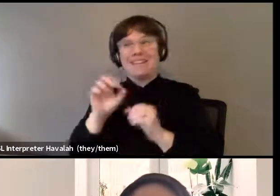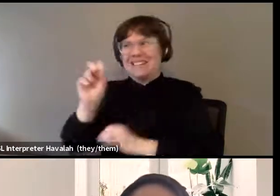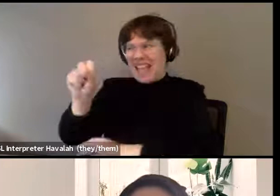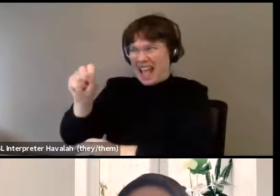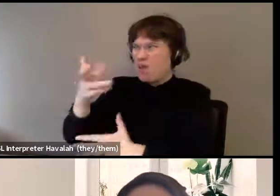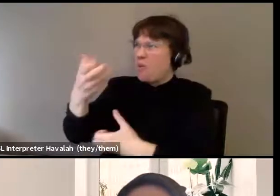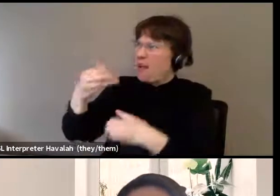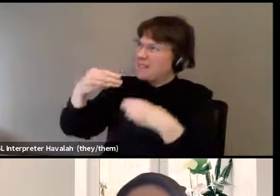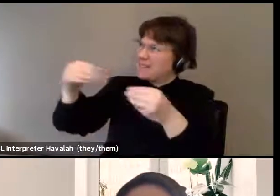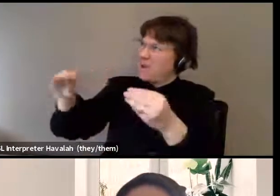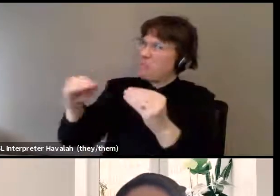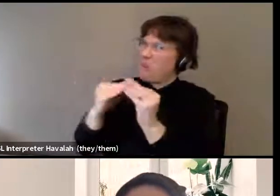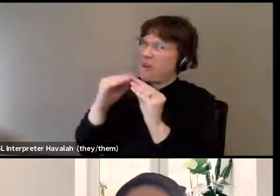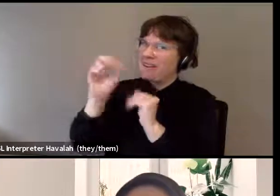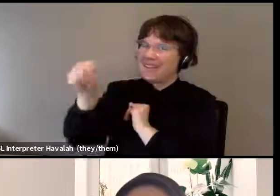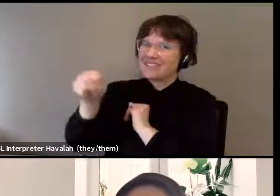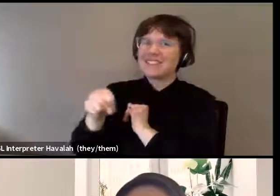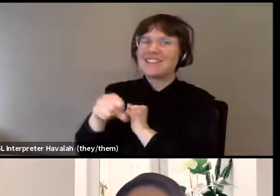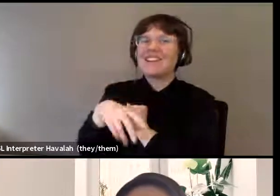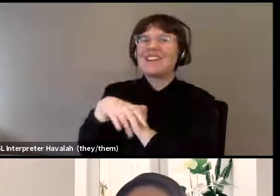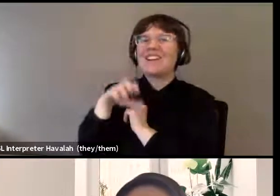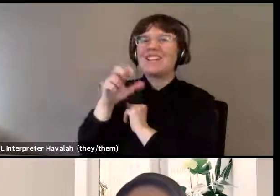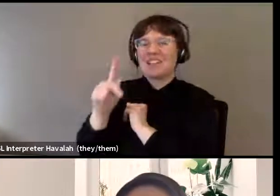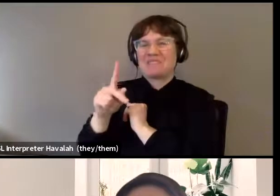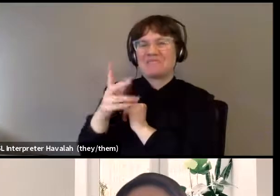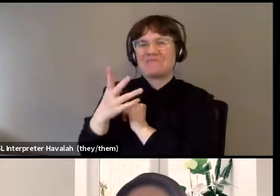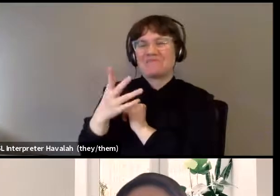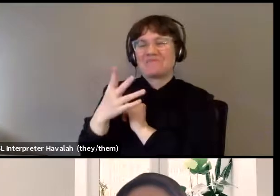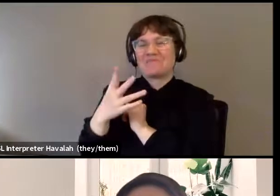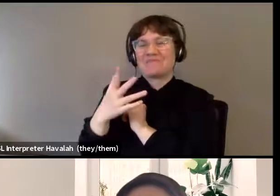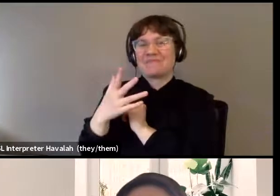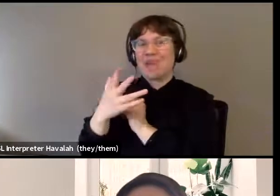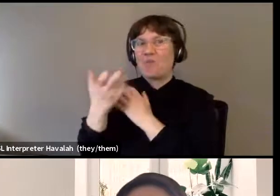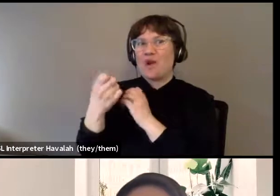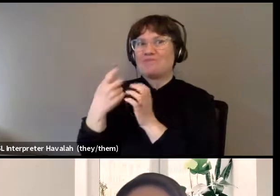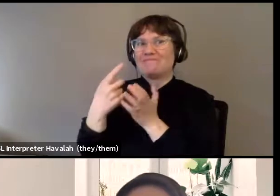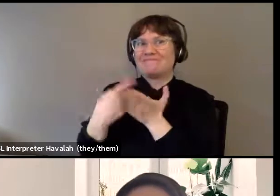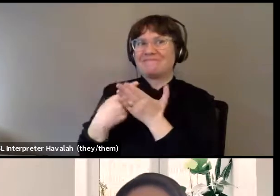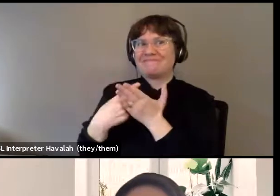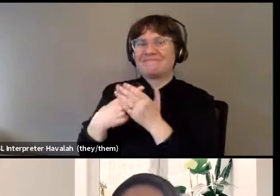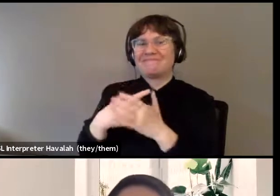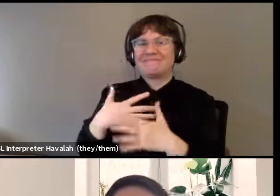So here is what I'm going to say, and this is what I kind of wanted to get into.